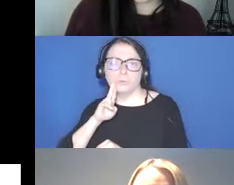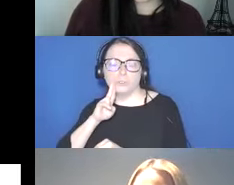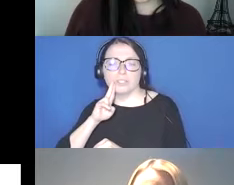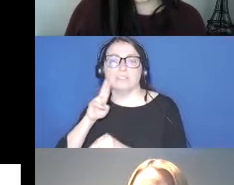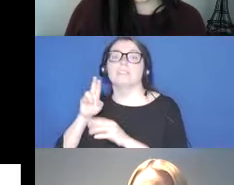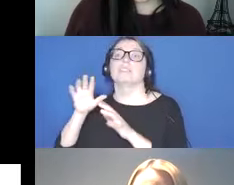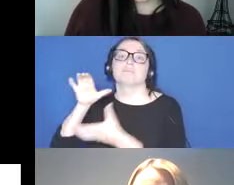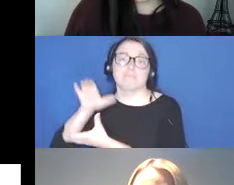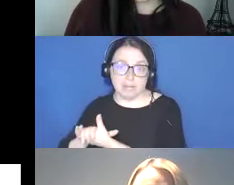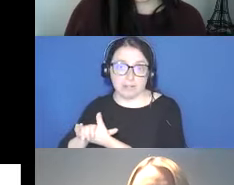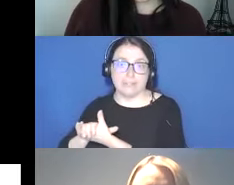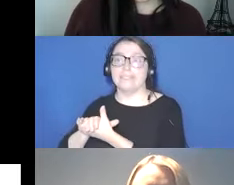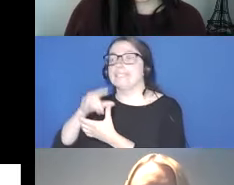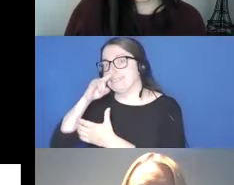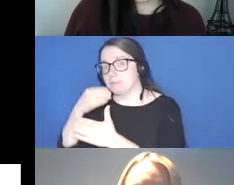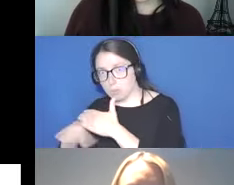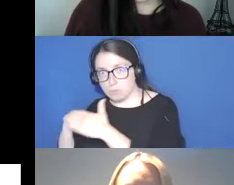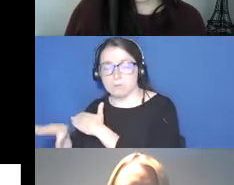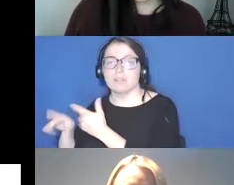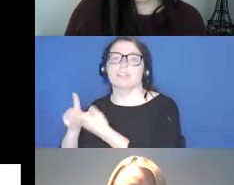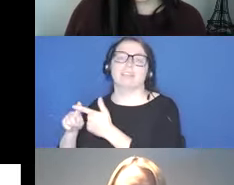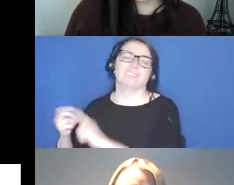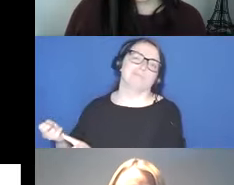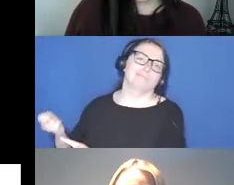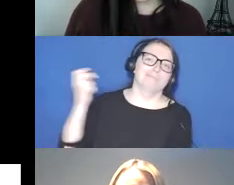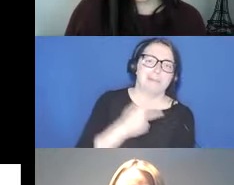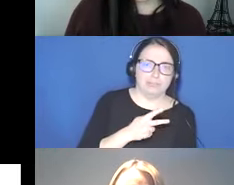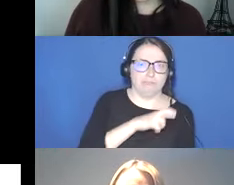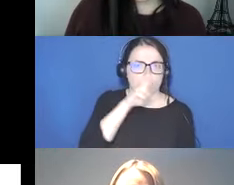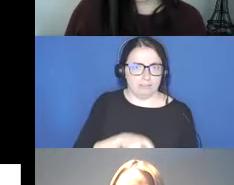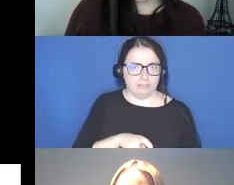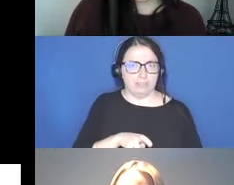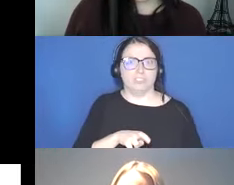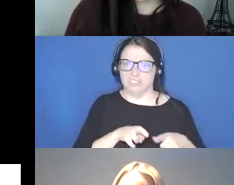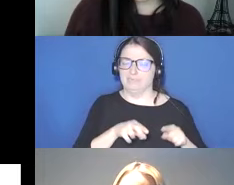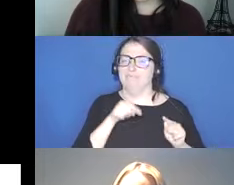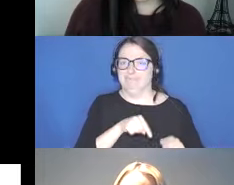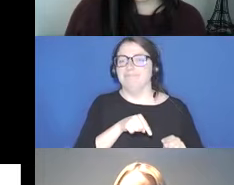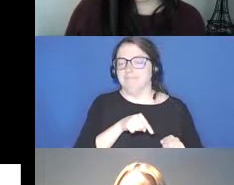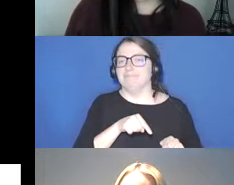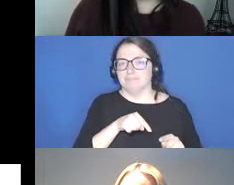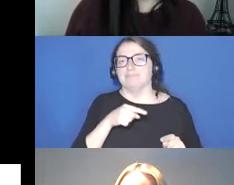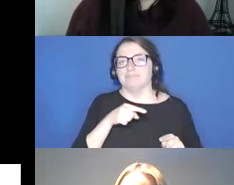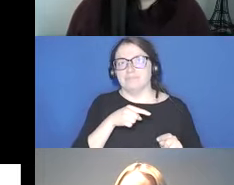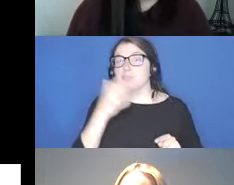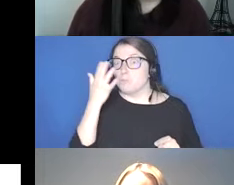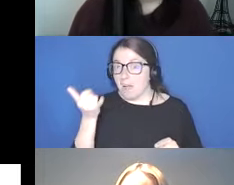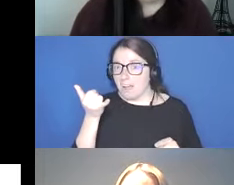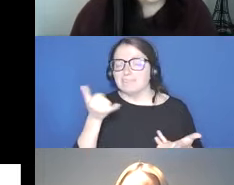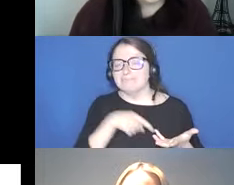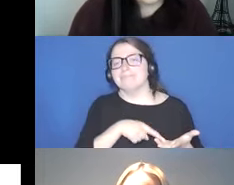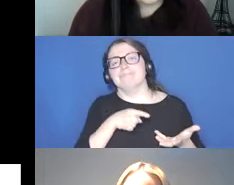back to Rochester just because of the services for kids that are on the spectrum.